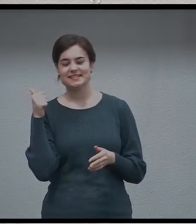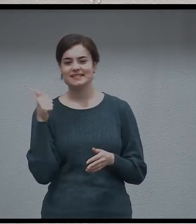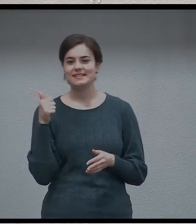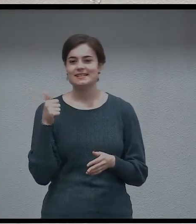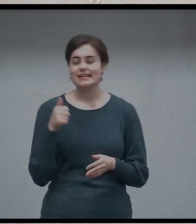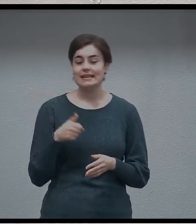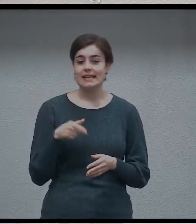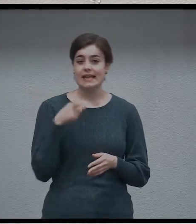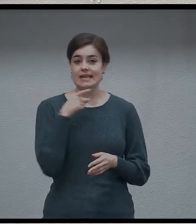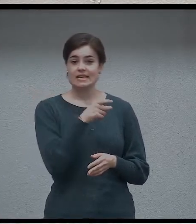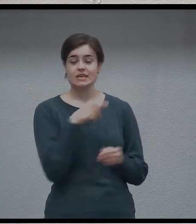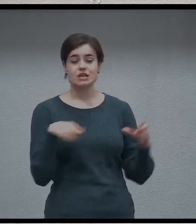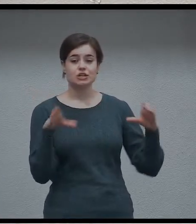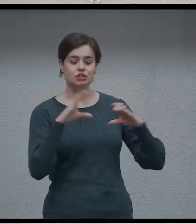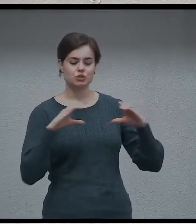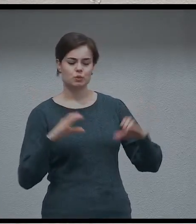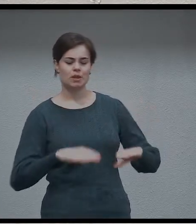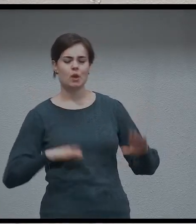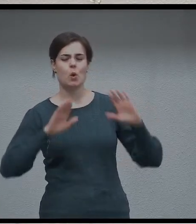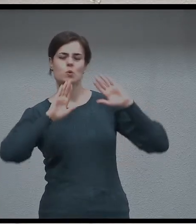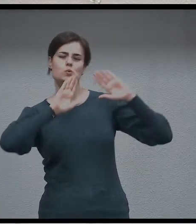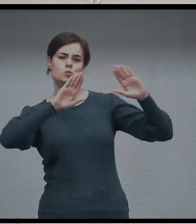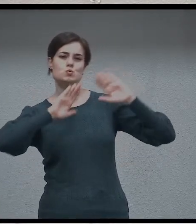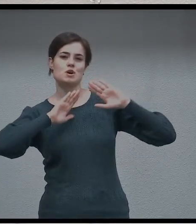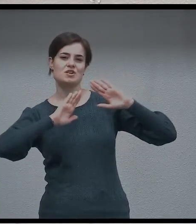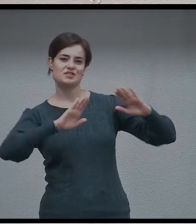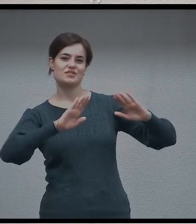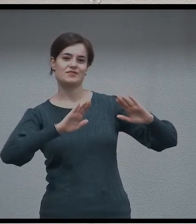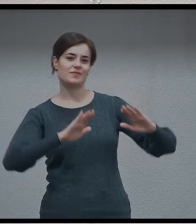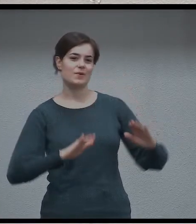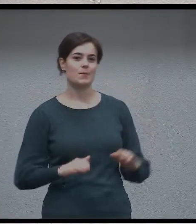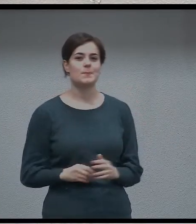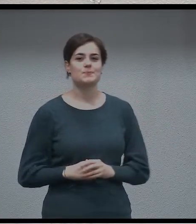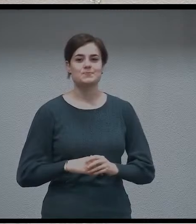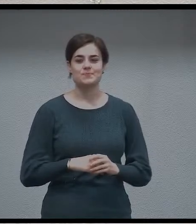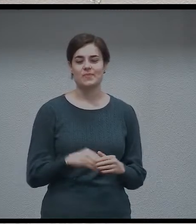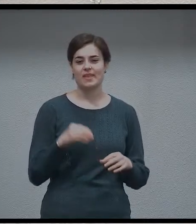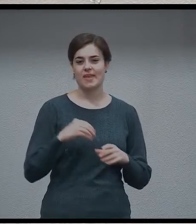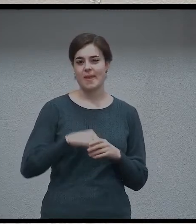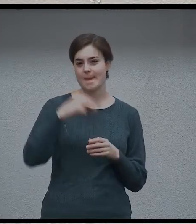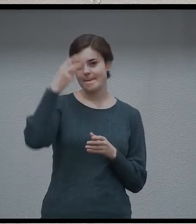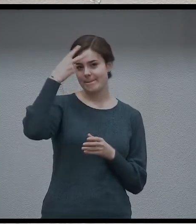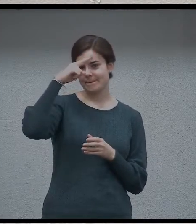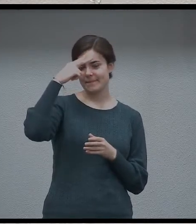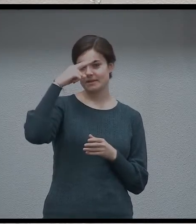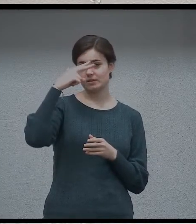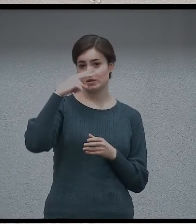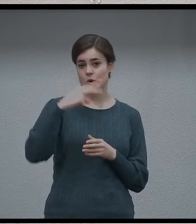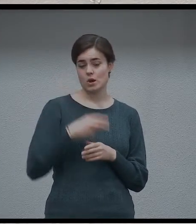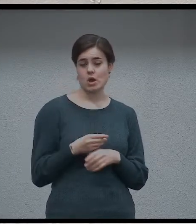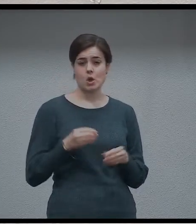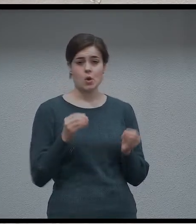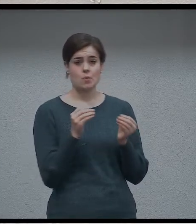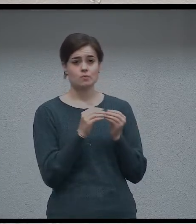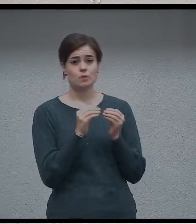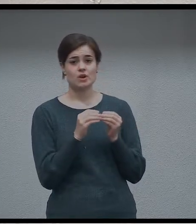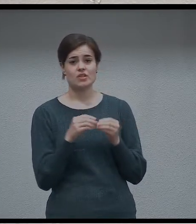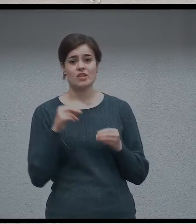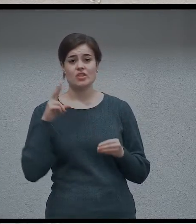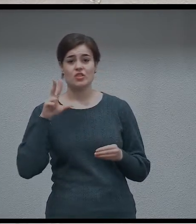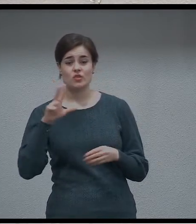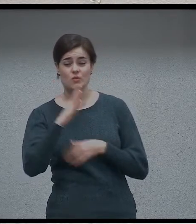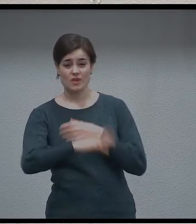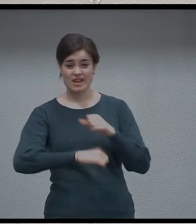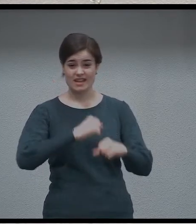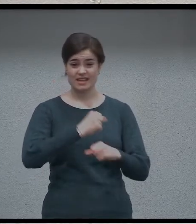doing so good down there. He is doing so good. He's been there over 3 years now. And